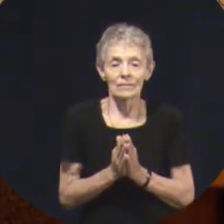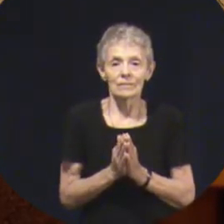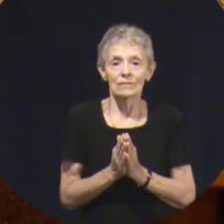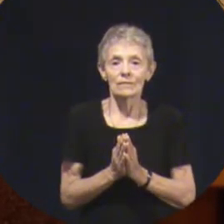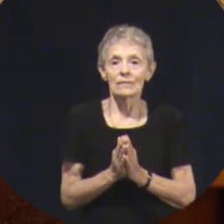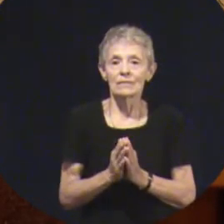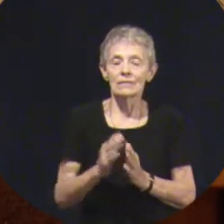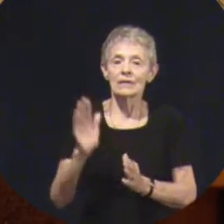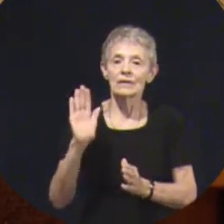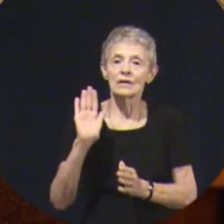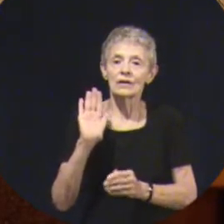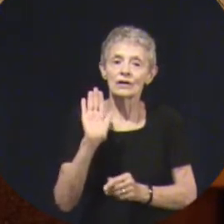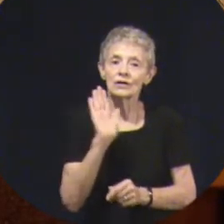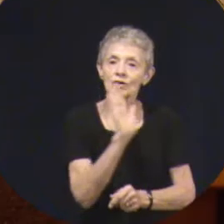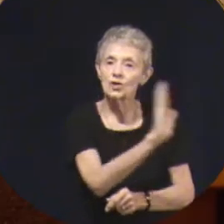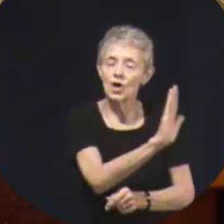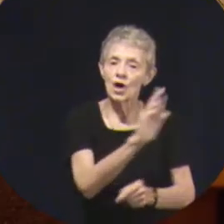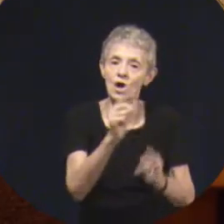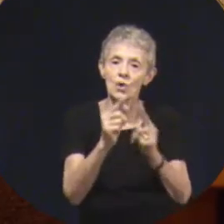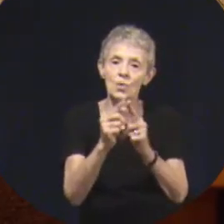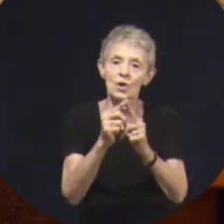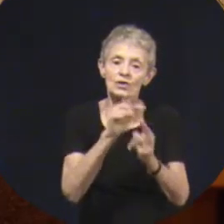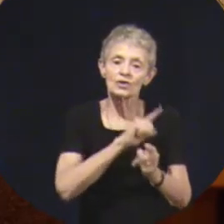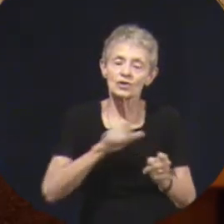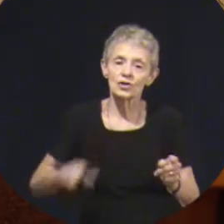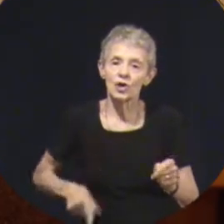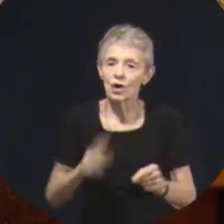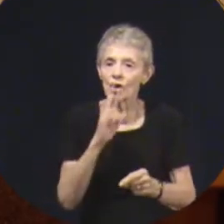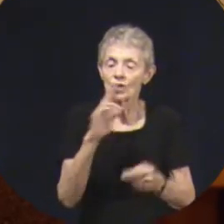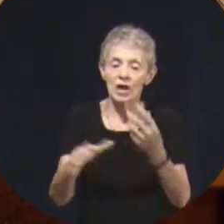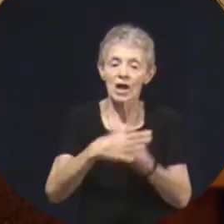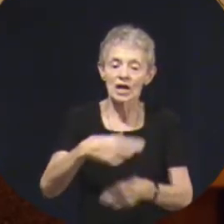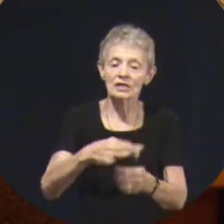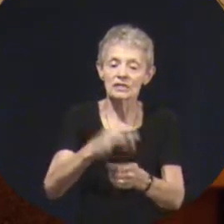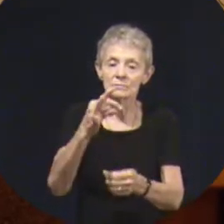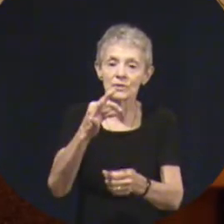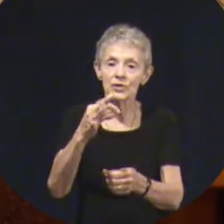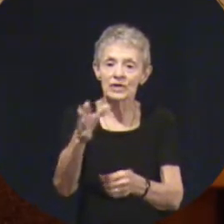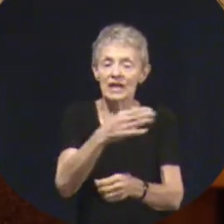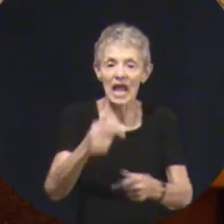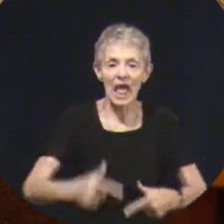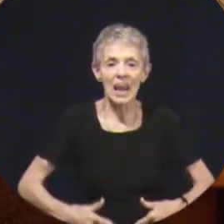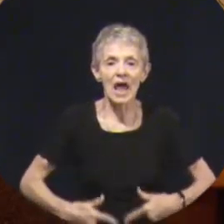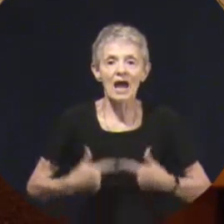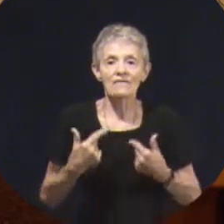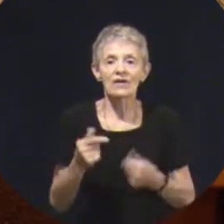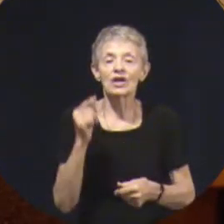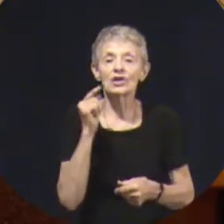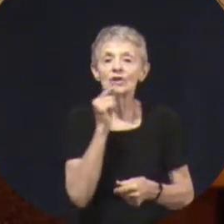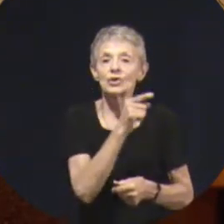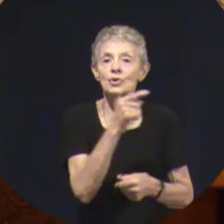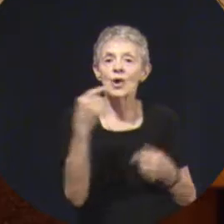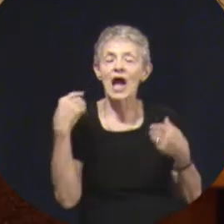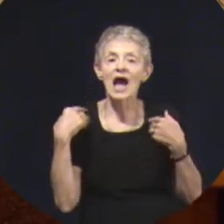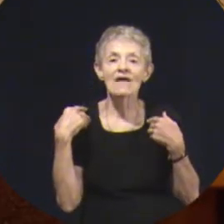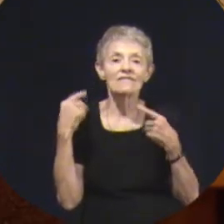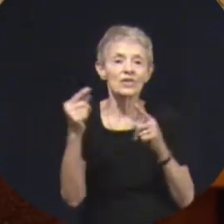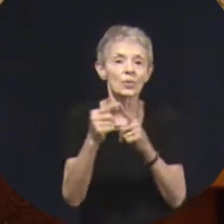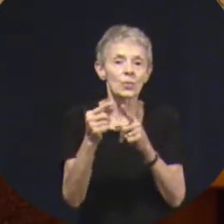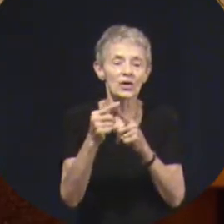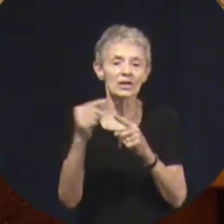Your words, Lord, are spirit and life. You have the words